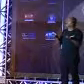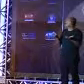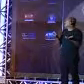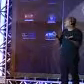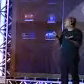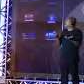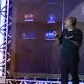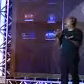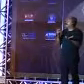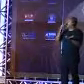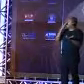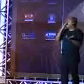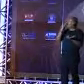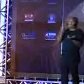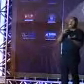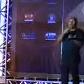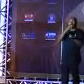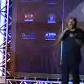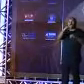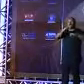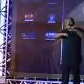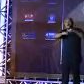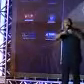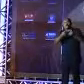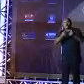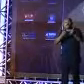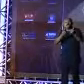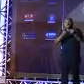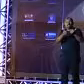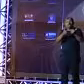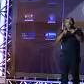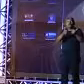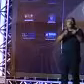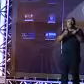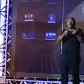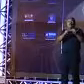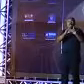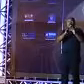the technological system, and especially information technology.